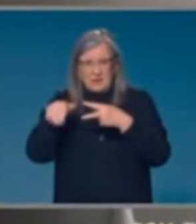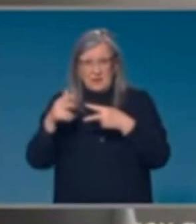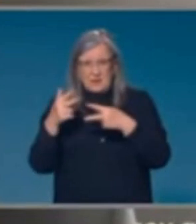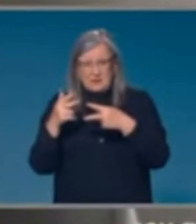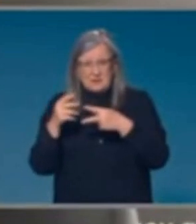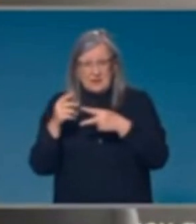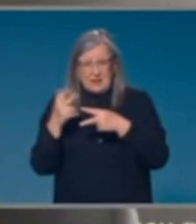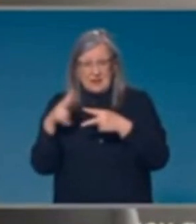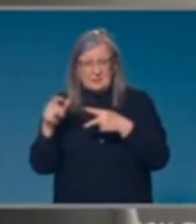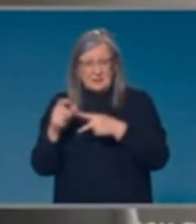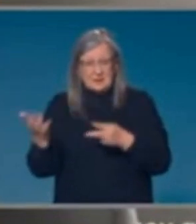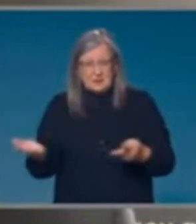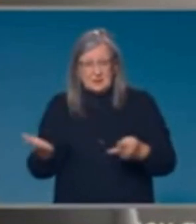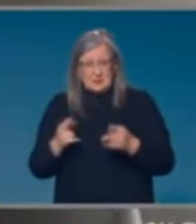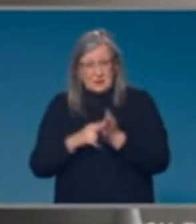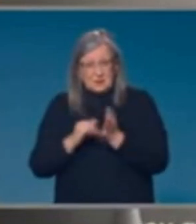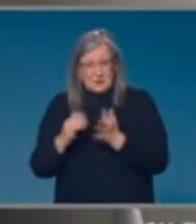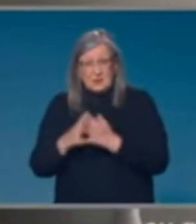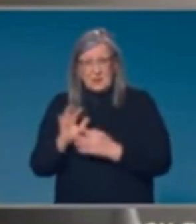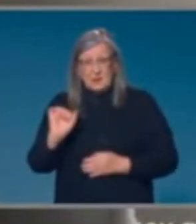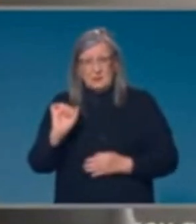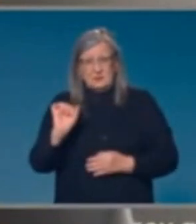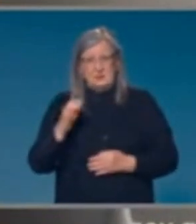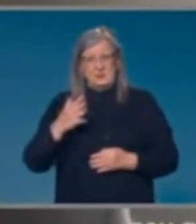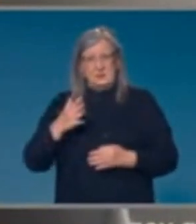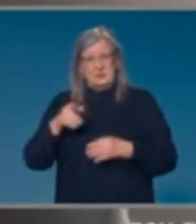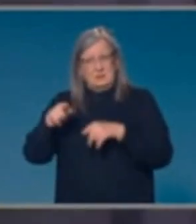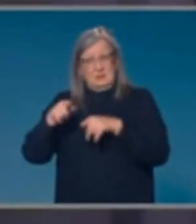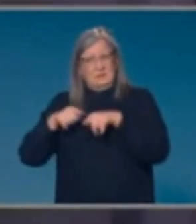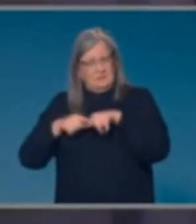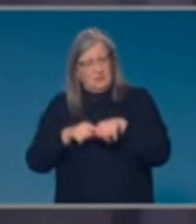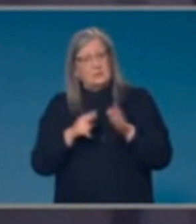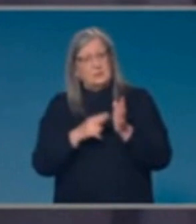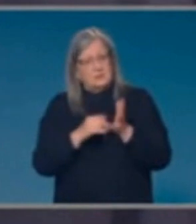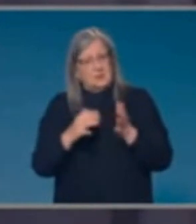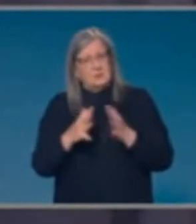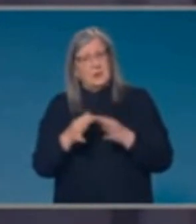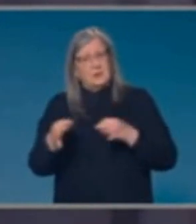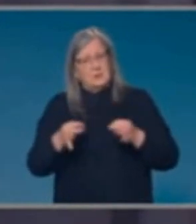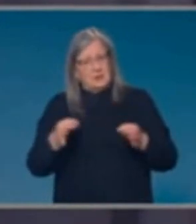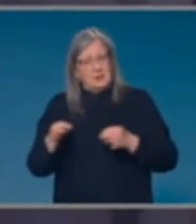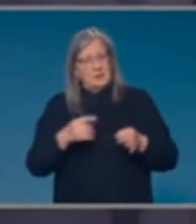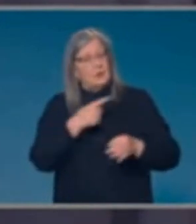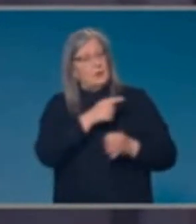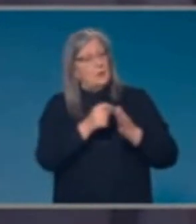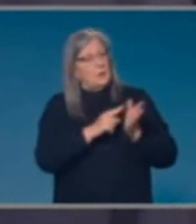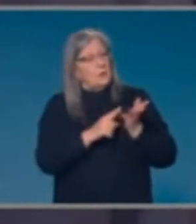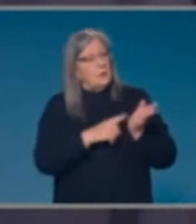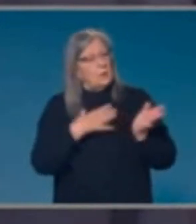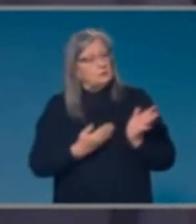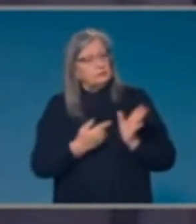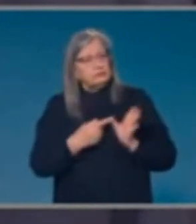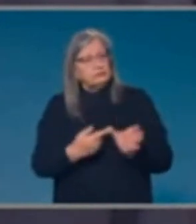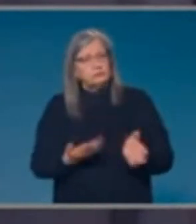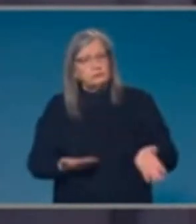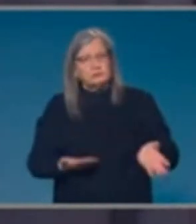our judgment, in line with the national plan. Paul? So I agree, Minister. The national plan is a